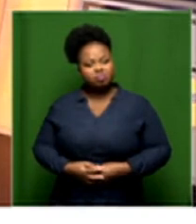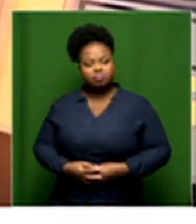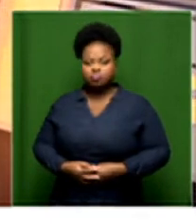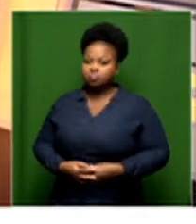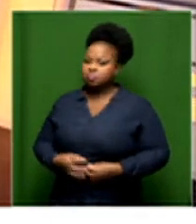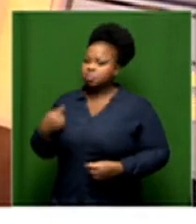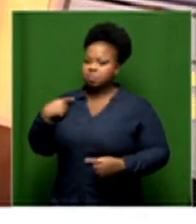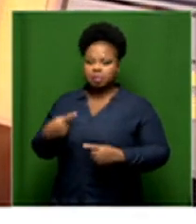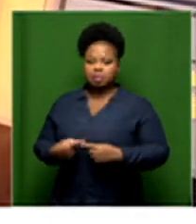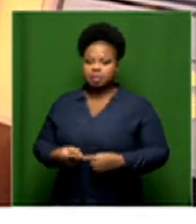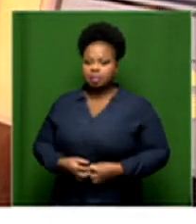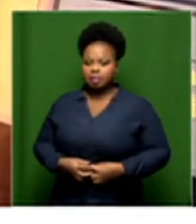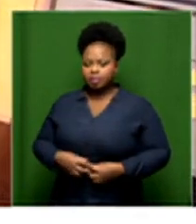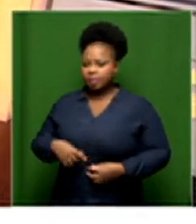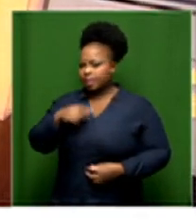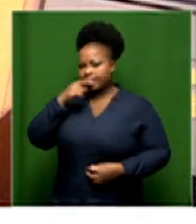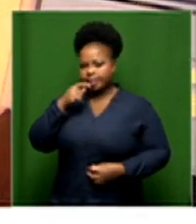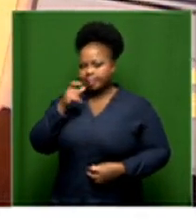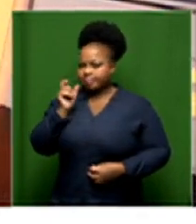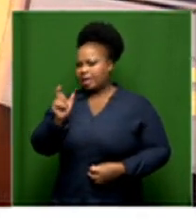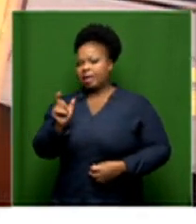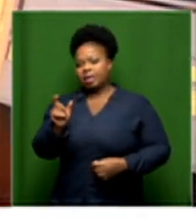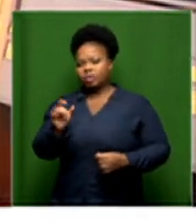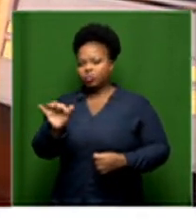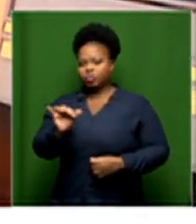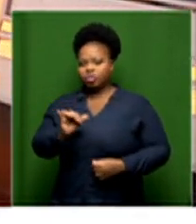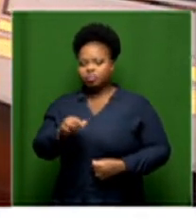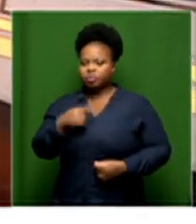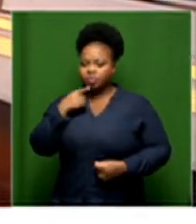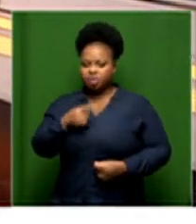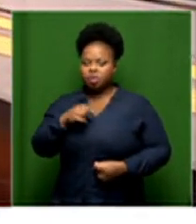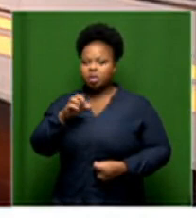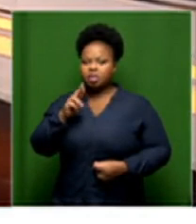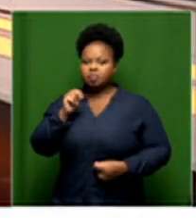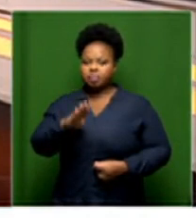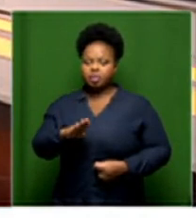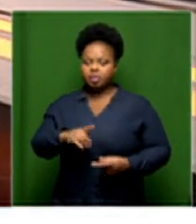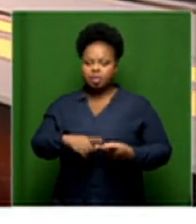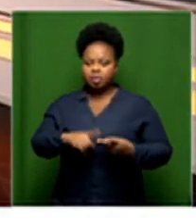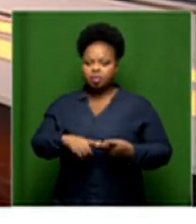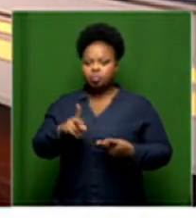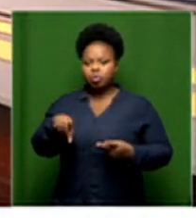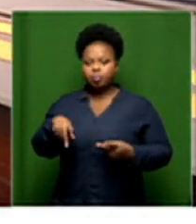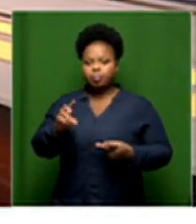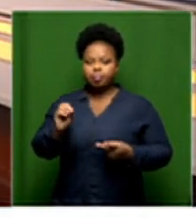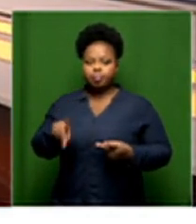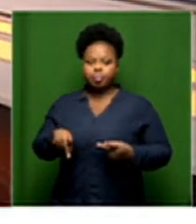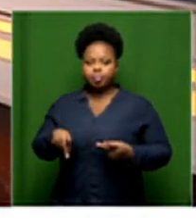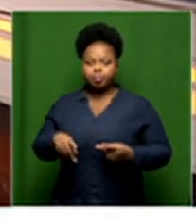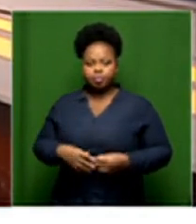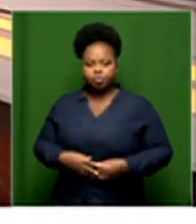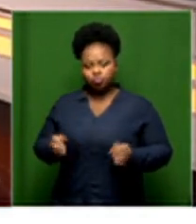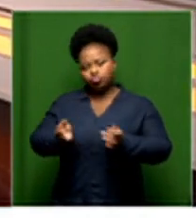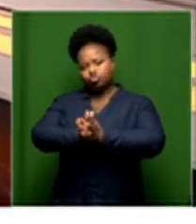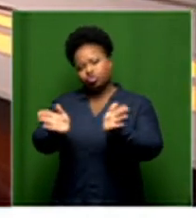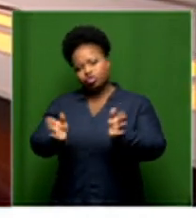So far, I haven't came up with the genre, but I would still stick to contemporary R&B and contemporary pop. Okay. So is